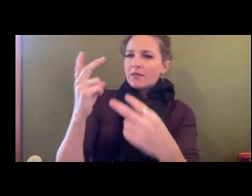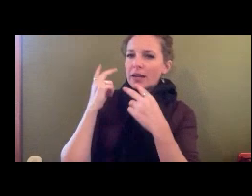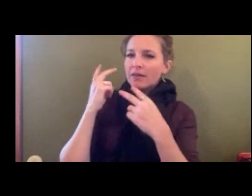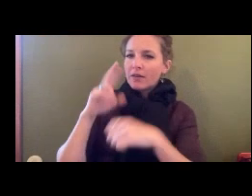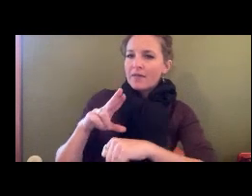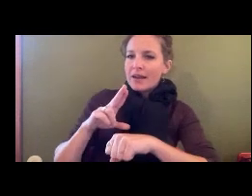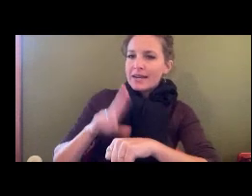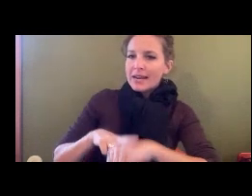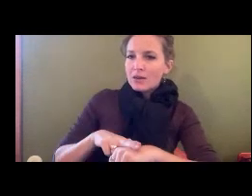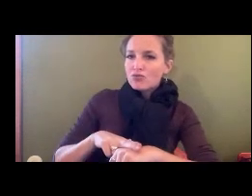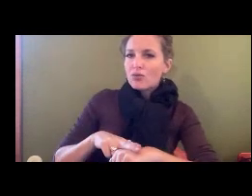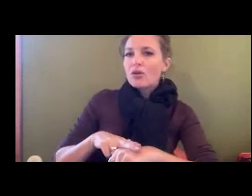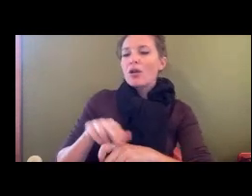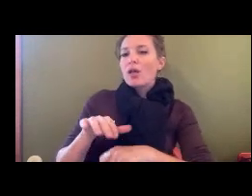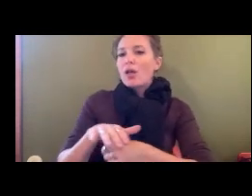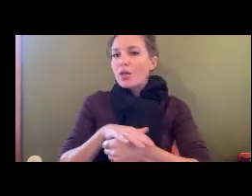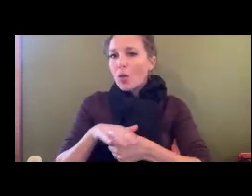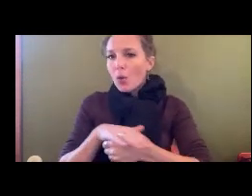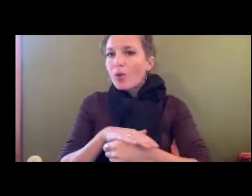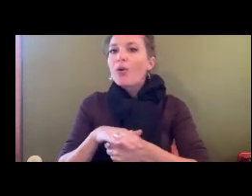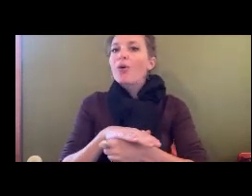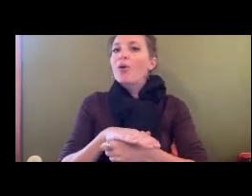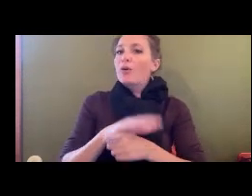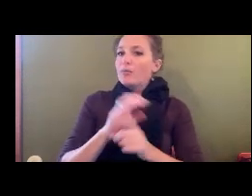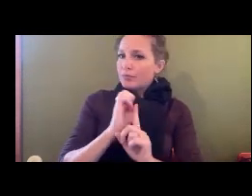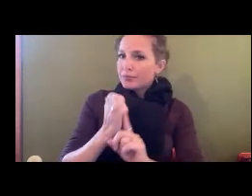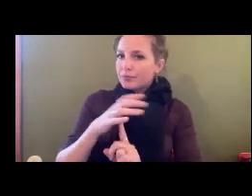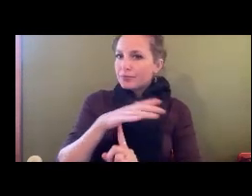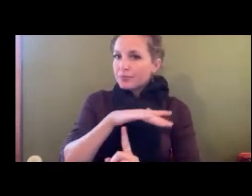natural local conditions.